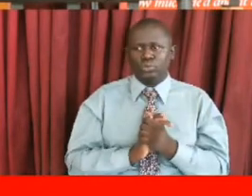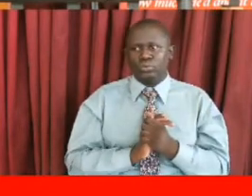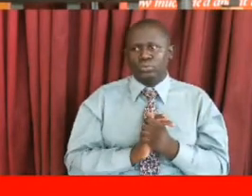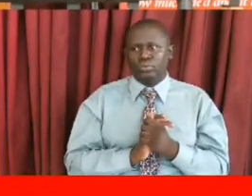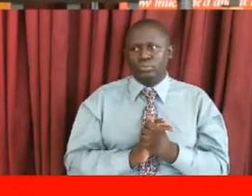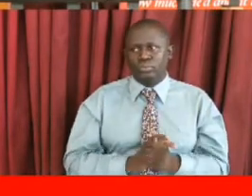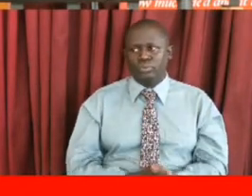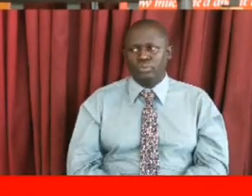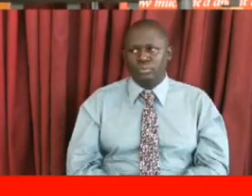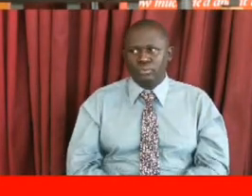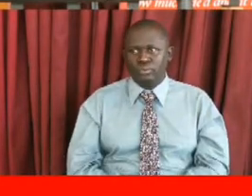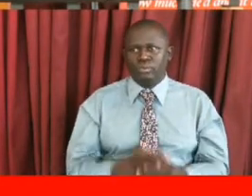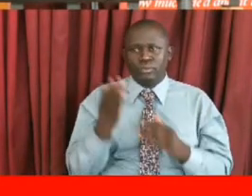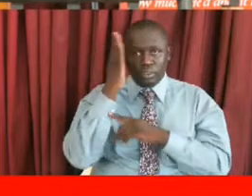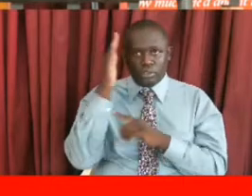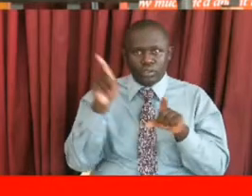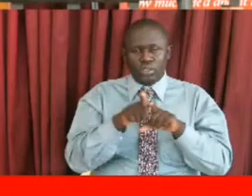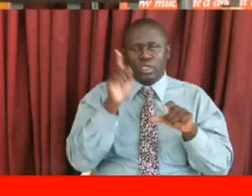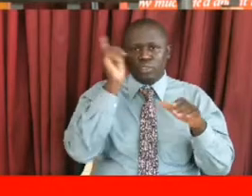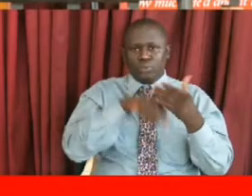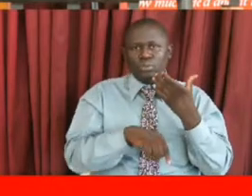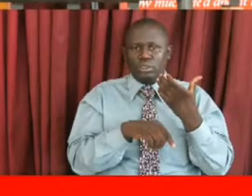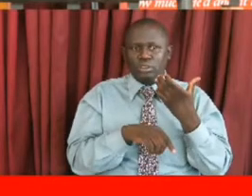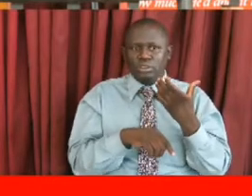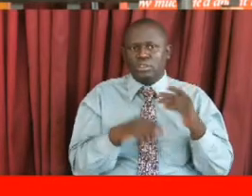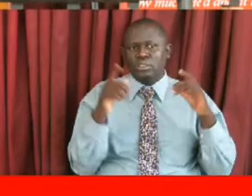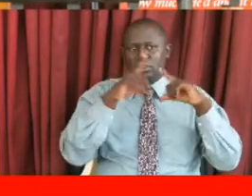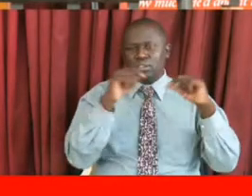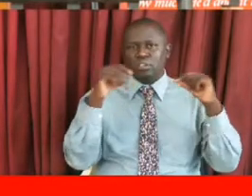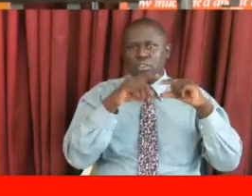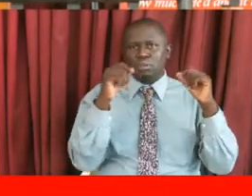introduced is called the E messenger